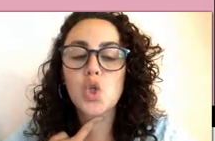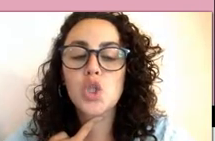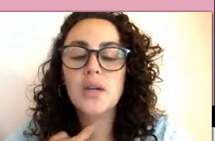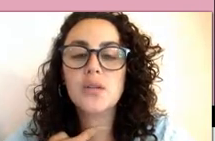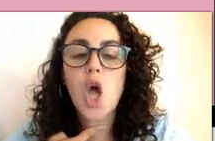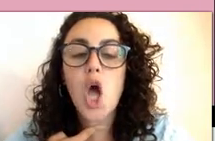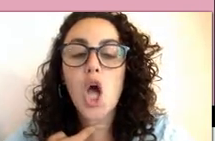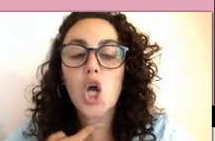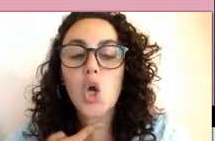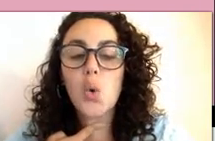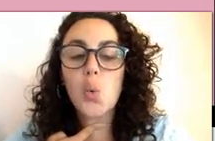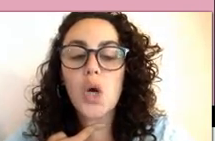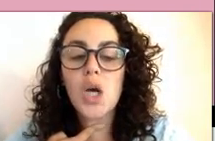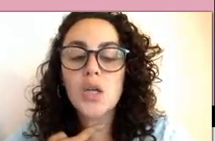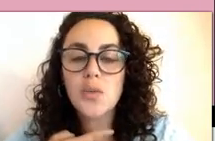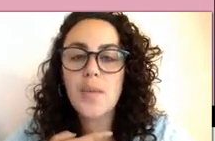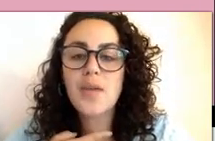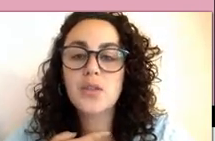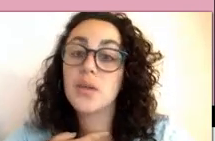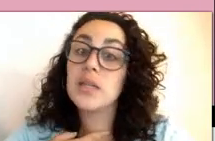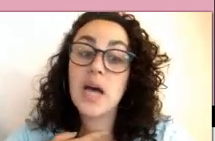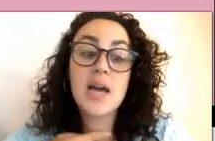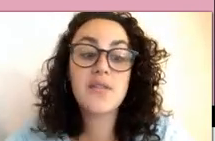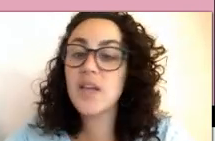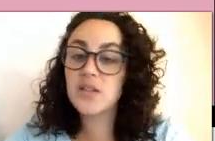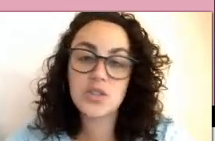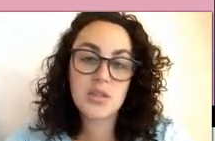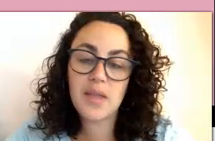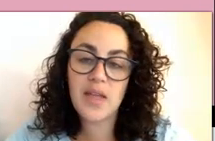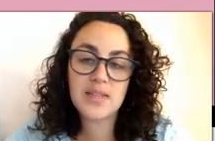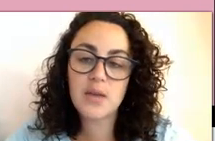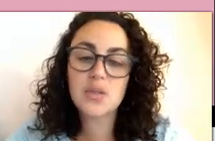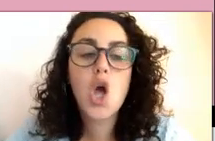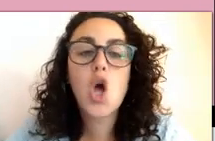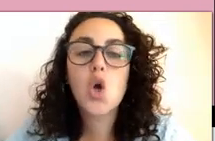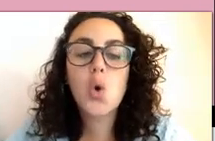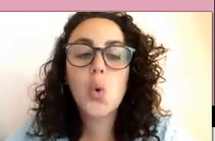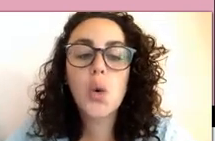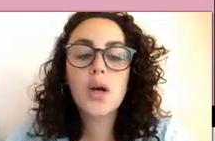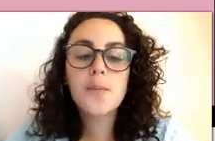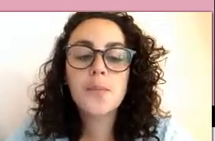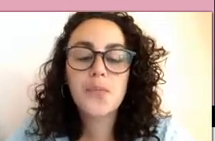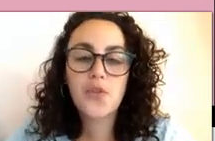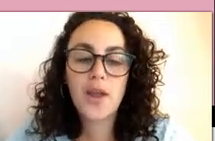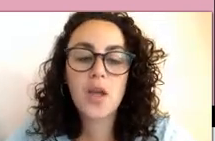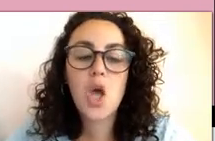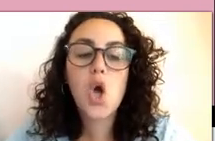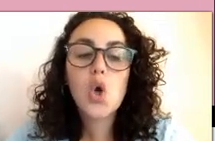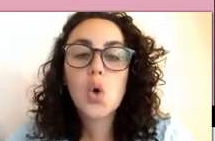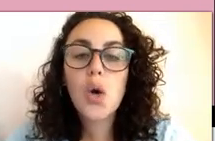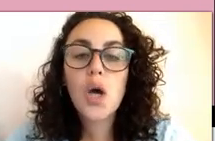W sound. Q. So my mouth is doing a lot of things just to make that sound. Q. You